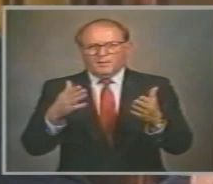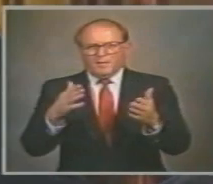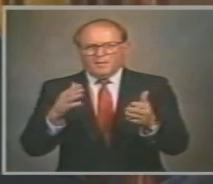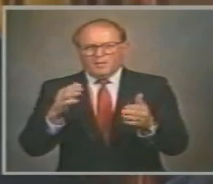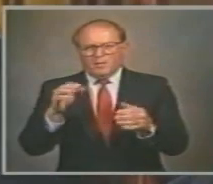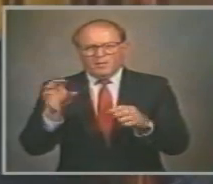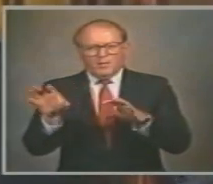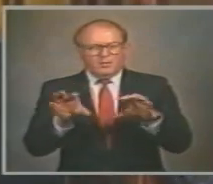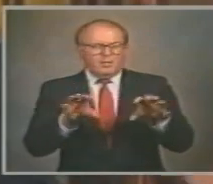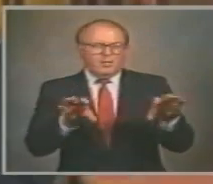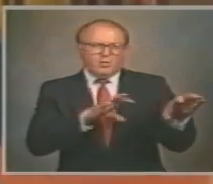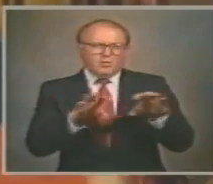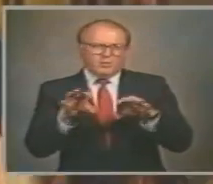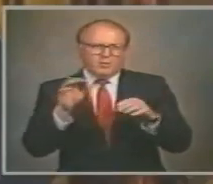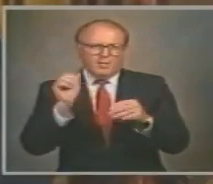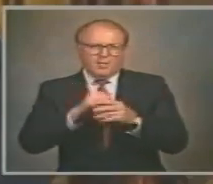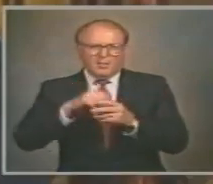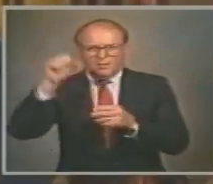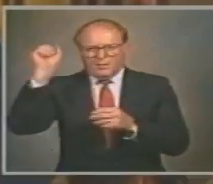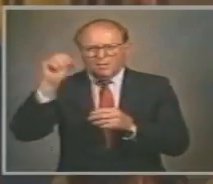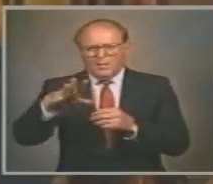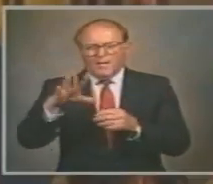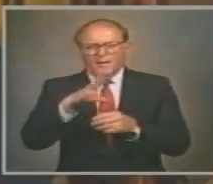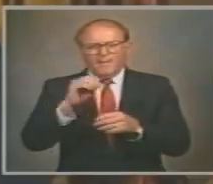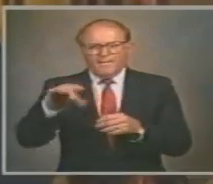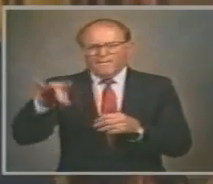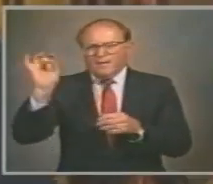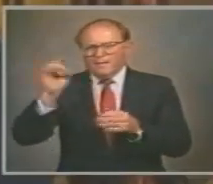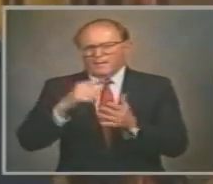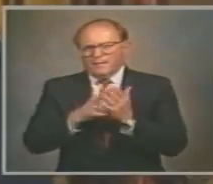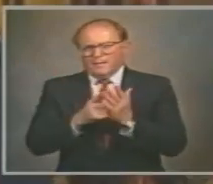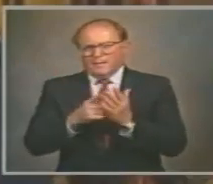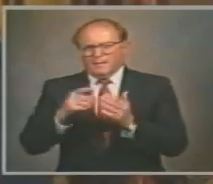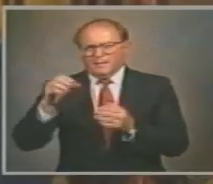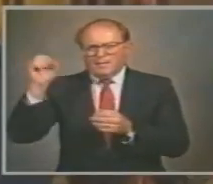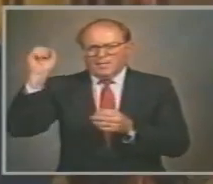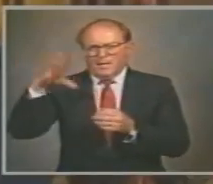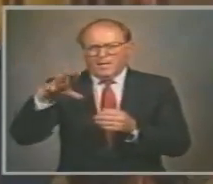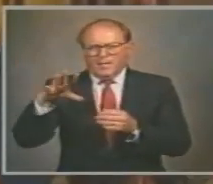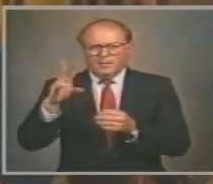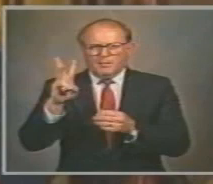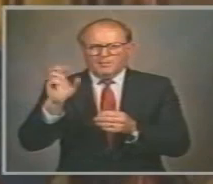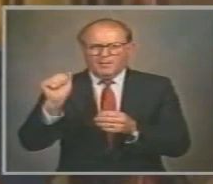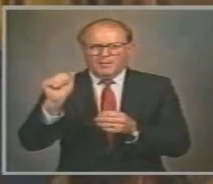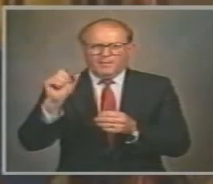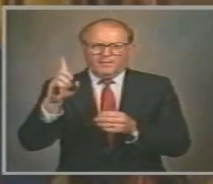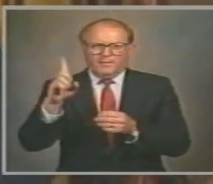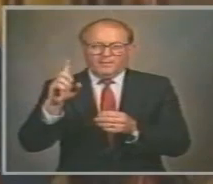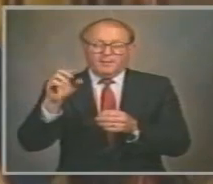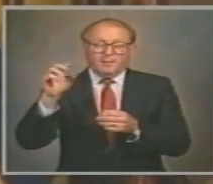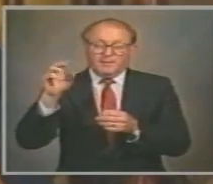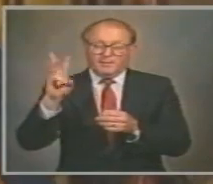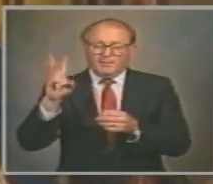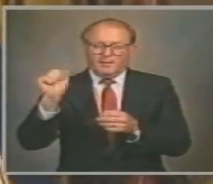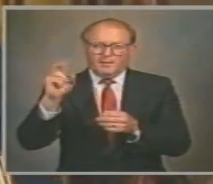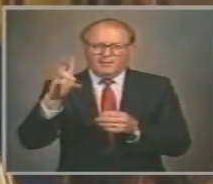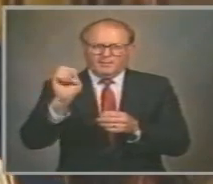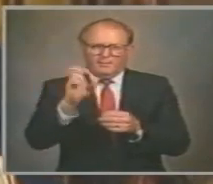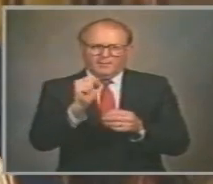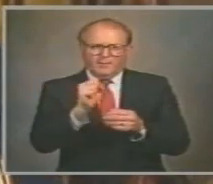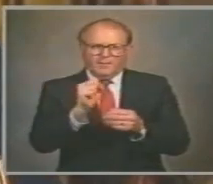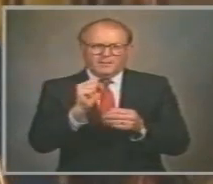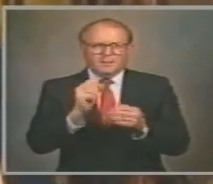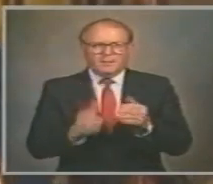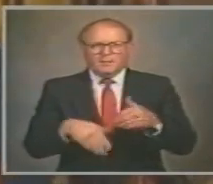light waves. And the discovery of certain of these light waves seemed to provide evidence to support the Big Bang